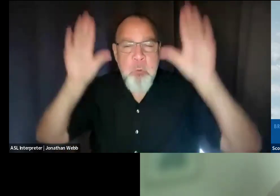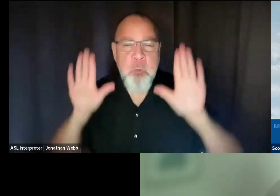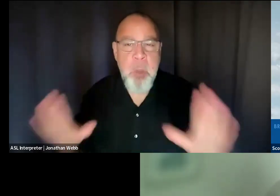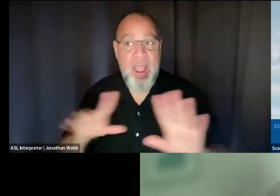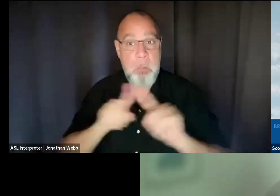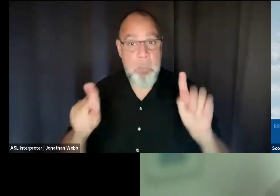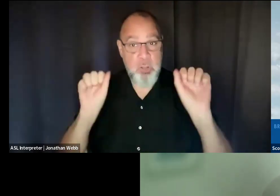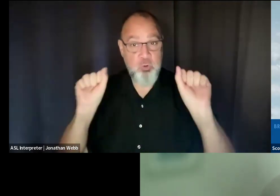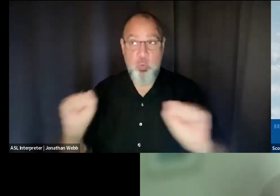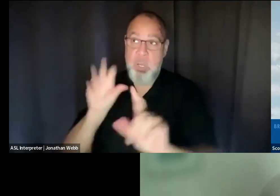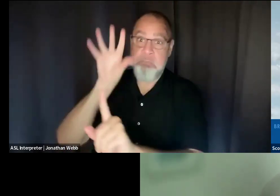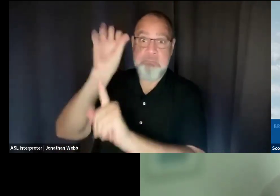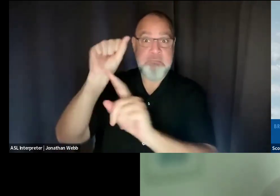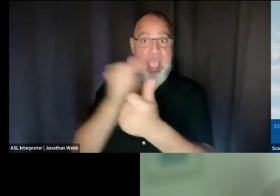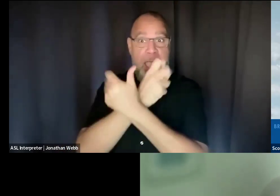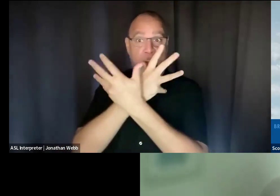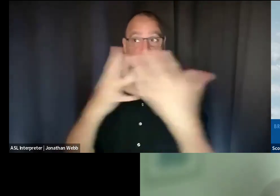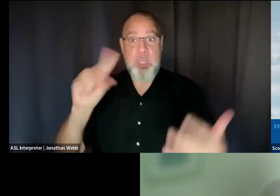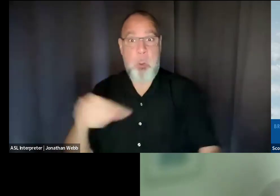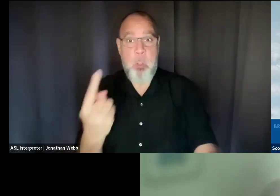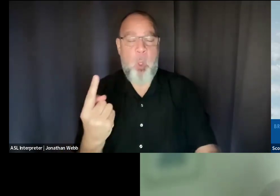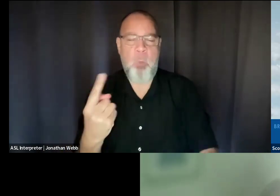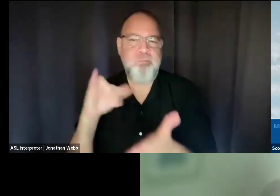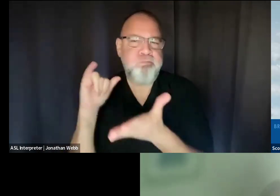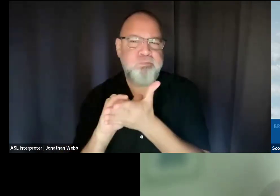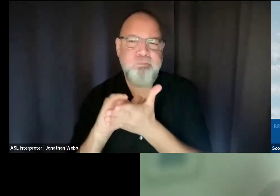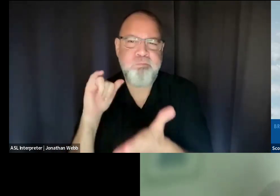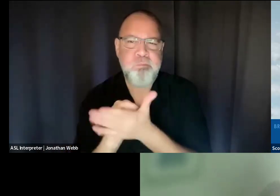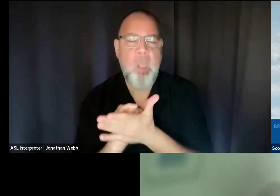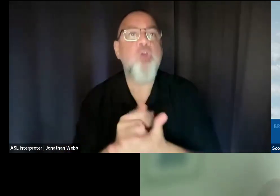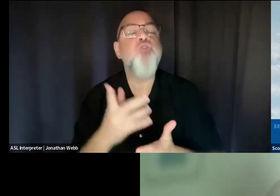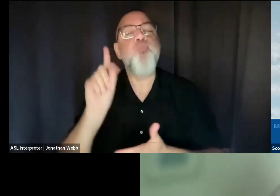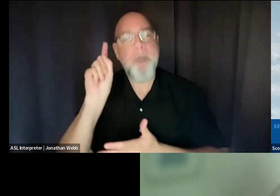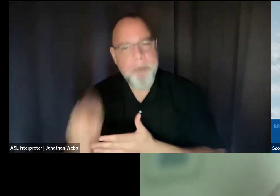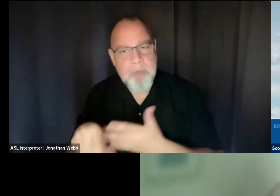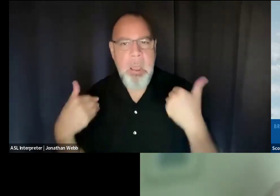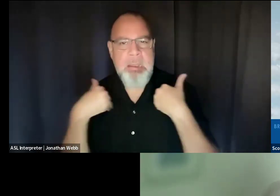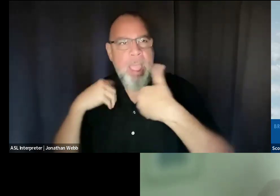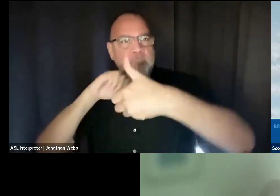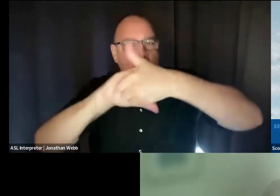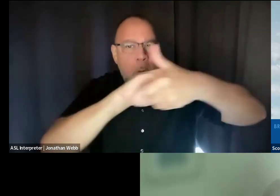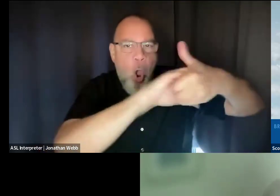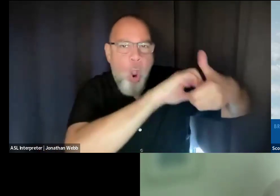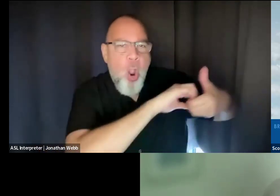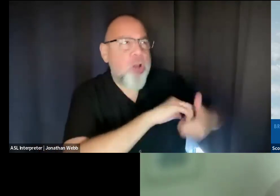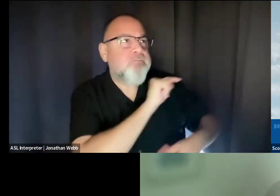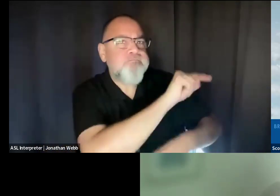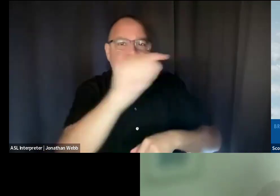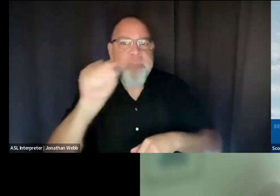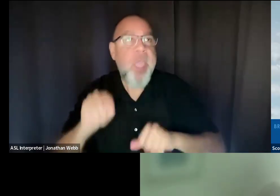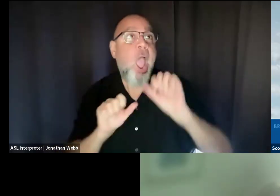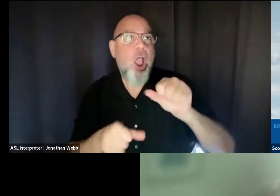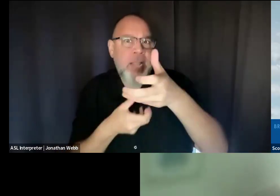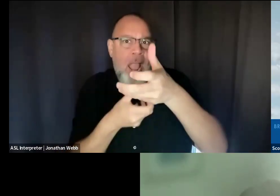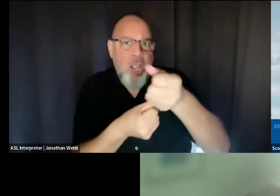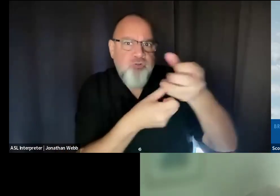right? You really need those strong partnerships who you can trust, that can you can trust, and who can